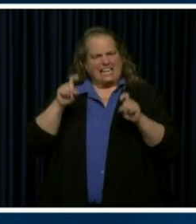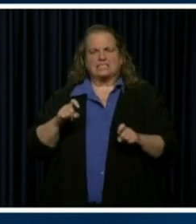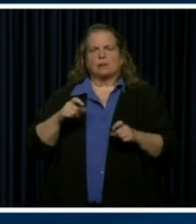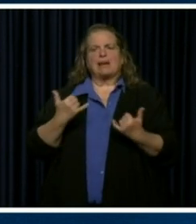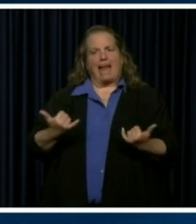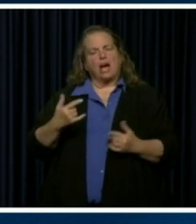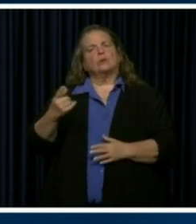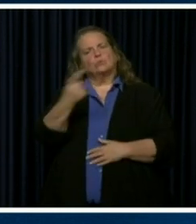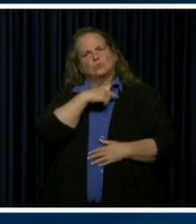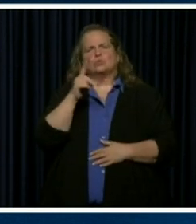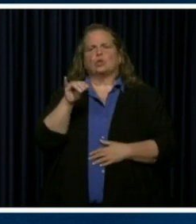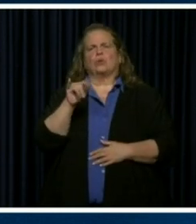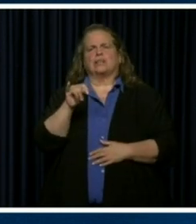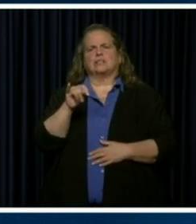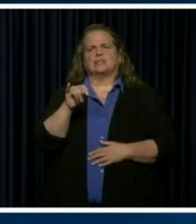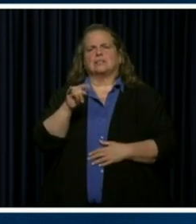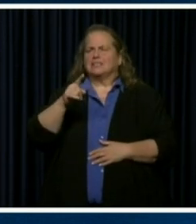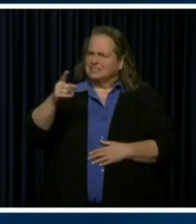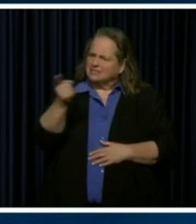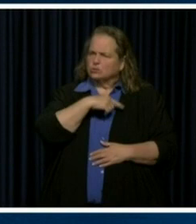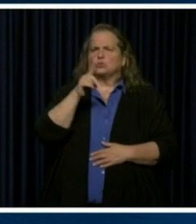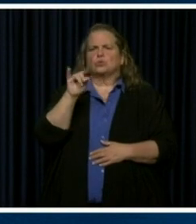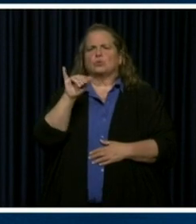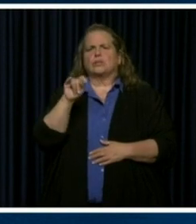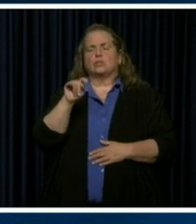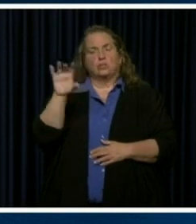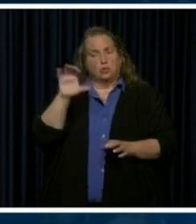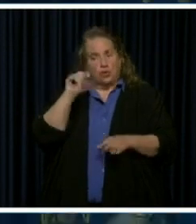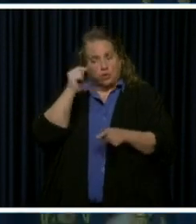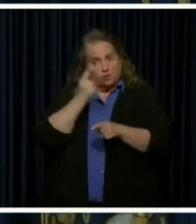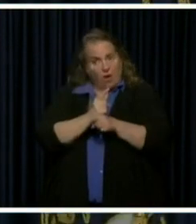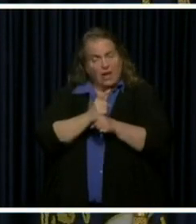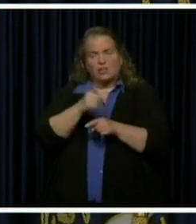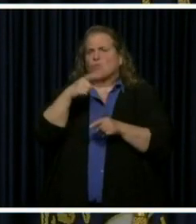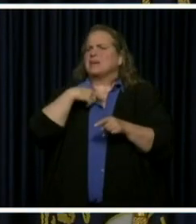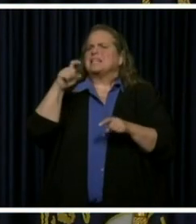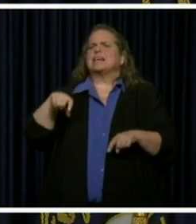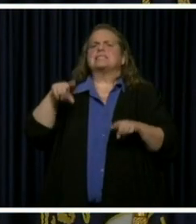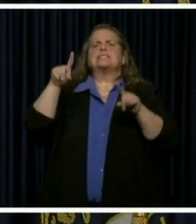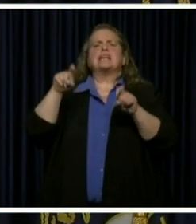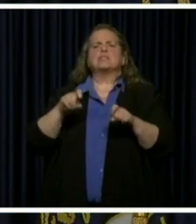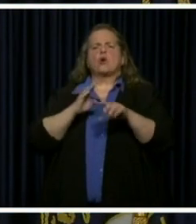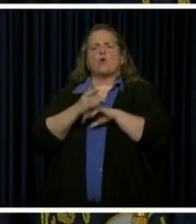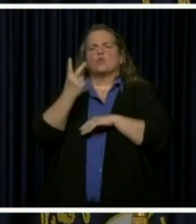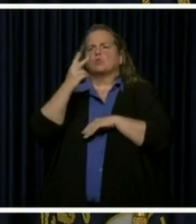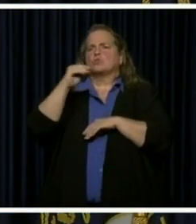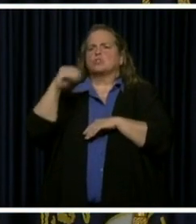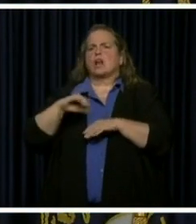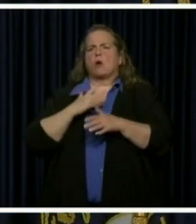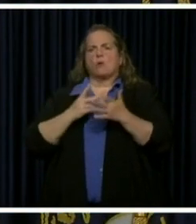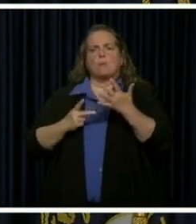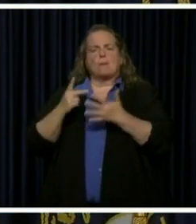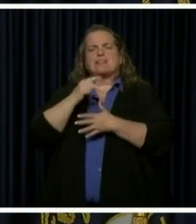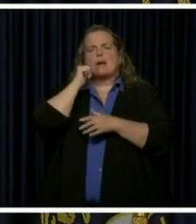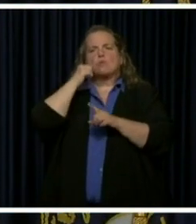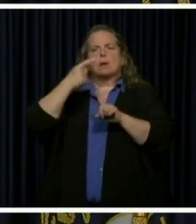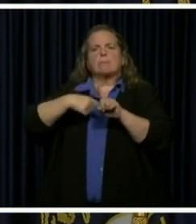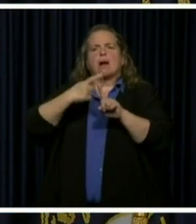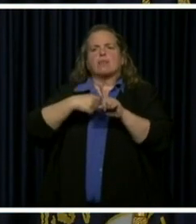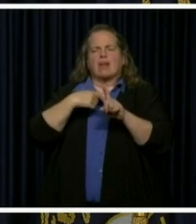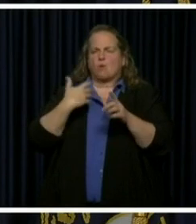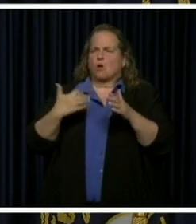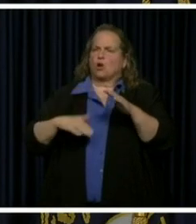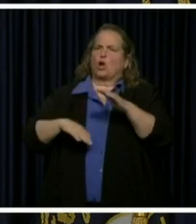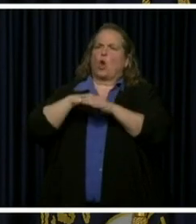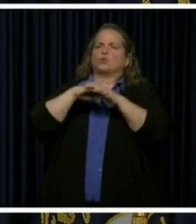we need you to do it. To do this right, we need to be testing over 2% of our population every month. I'd like to get that up